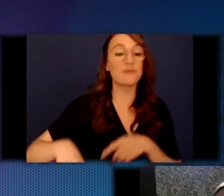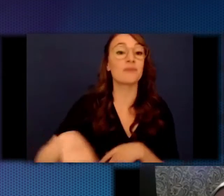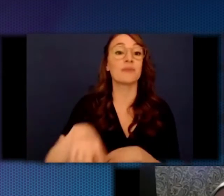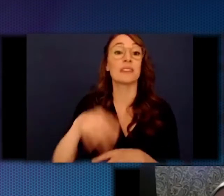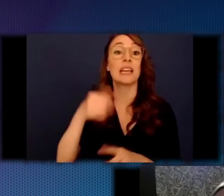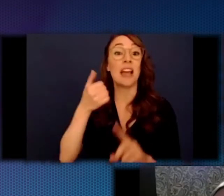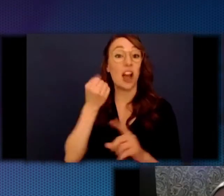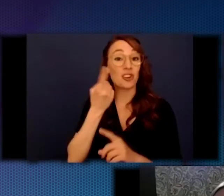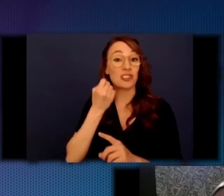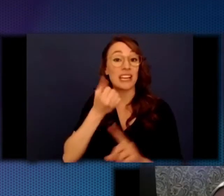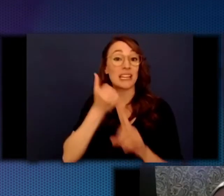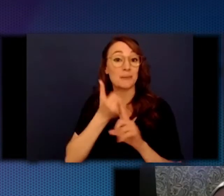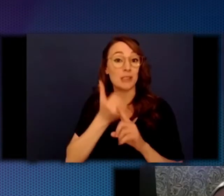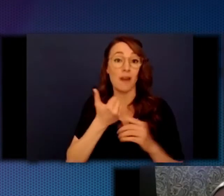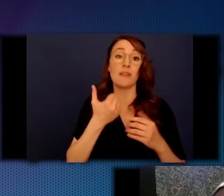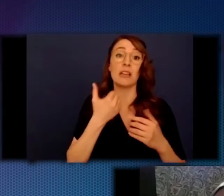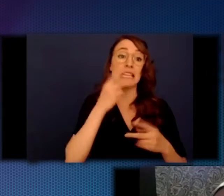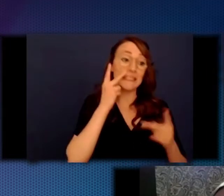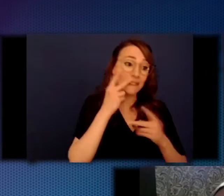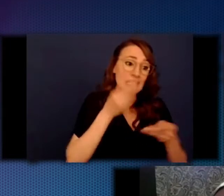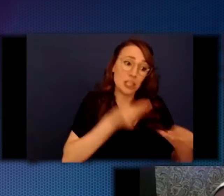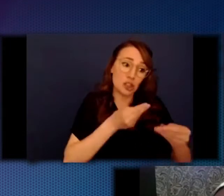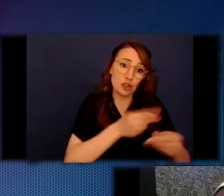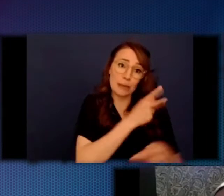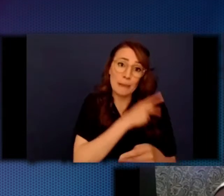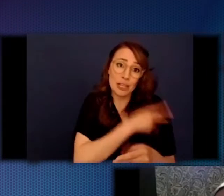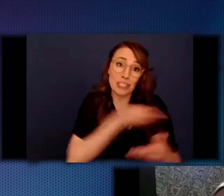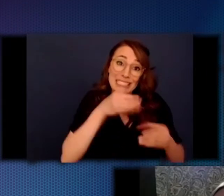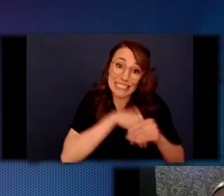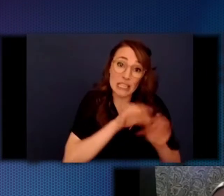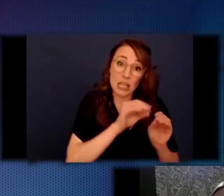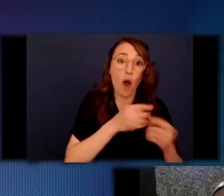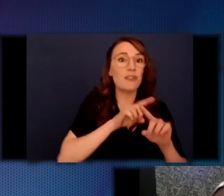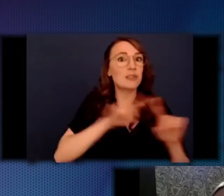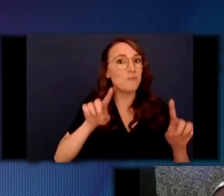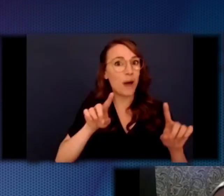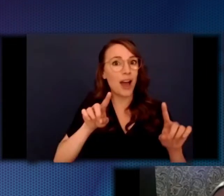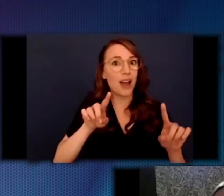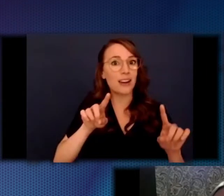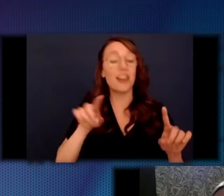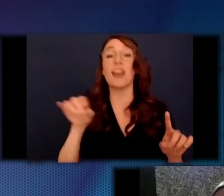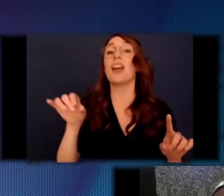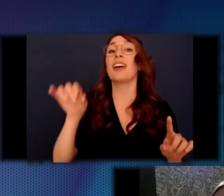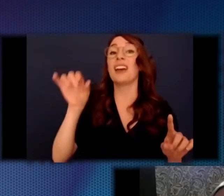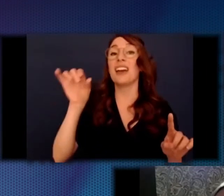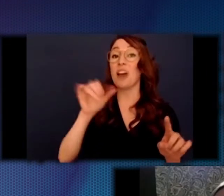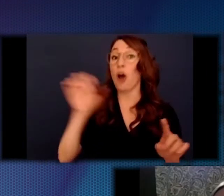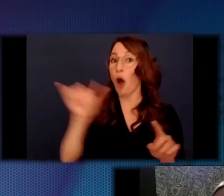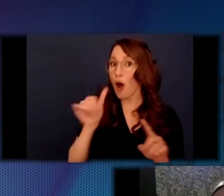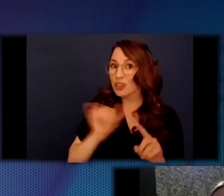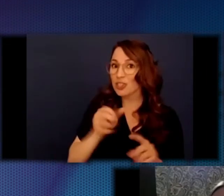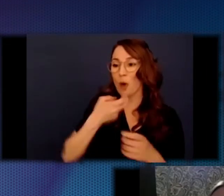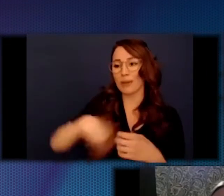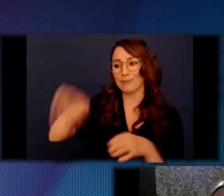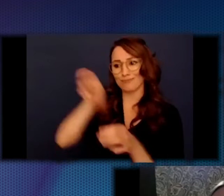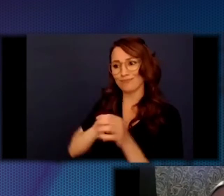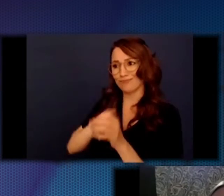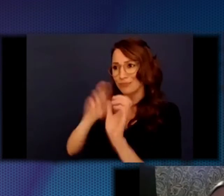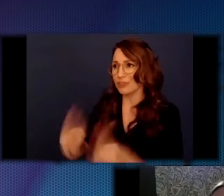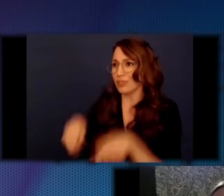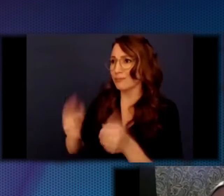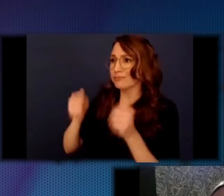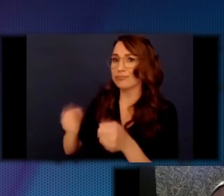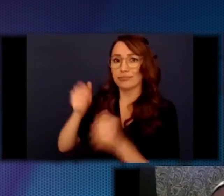he also hitched up his horse and buggy and made house calls and operated a hospital down the street. Not expecting payment for